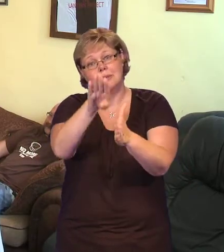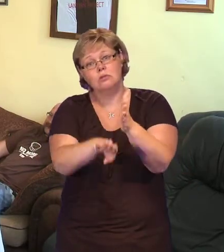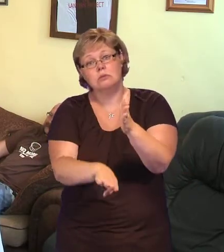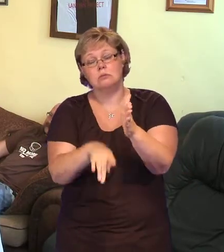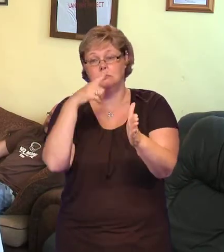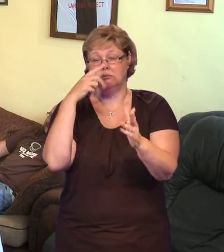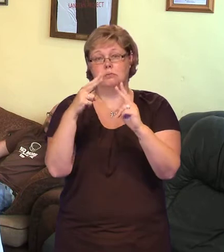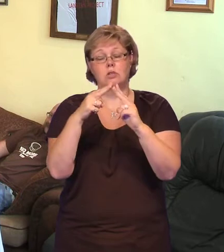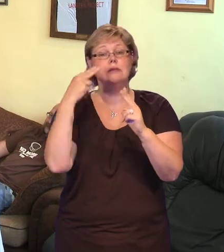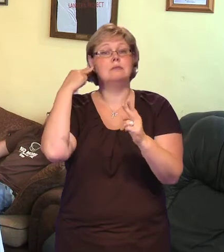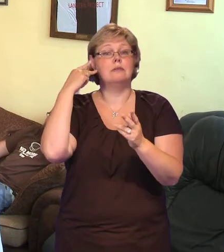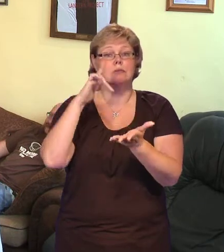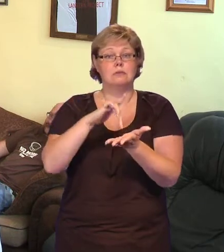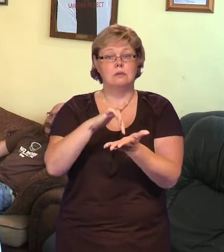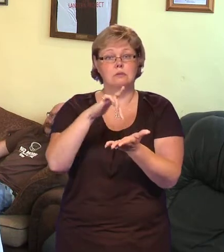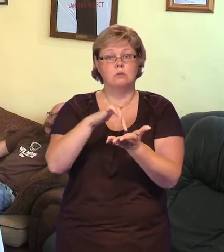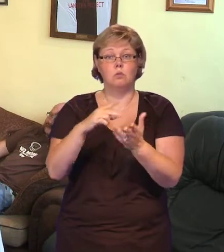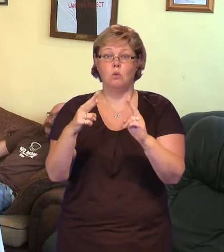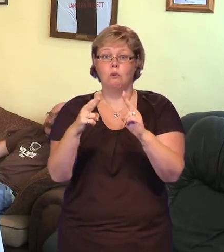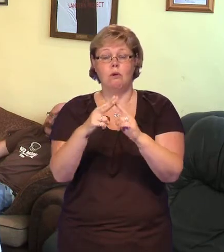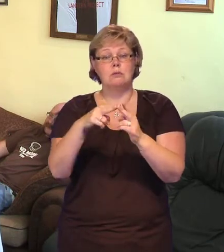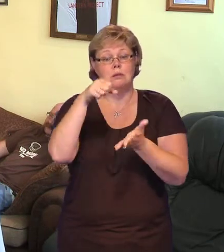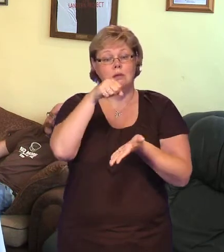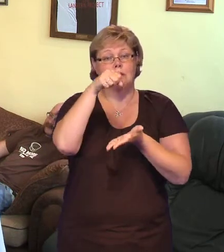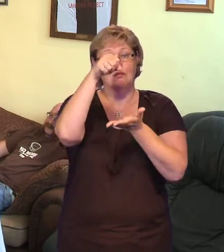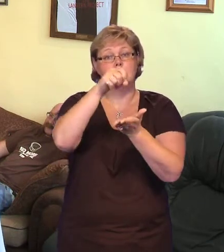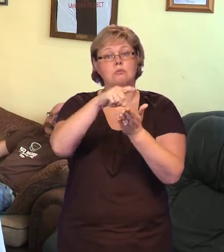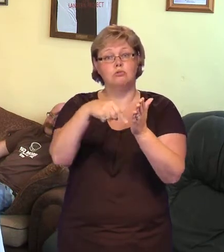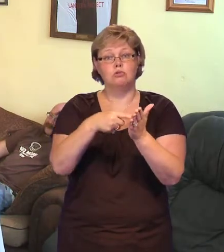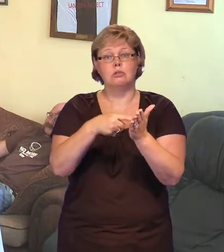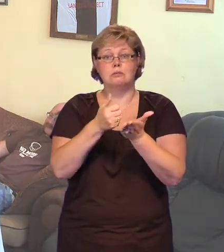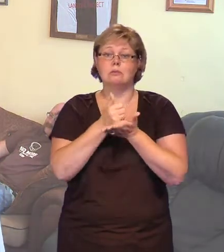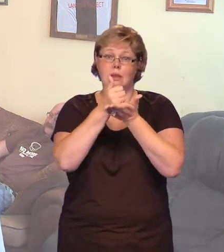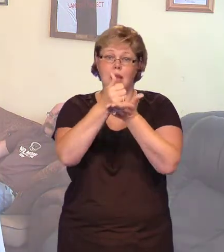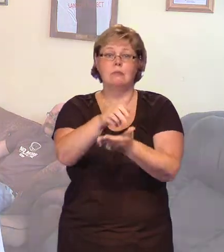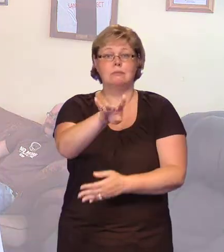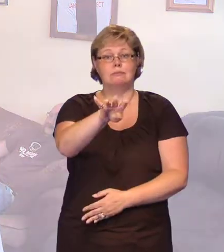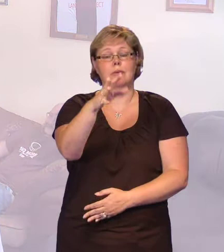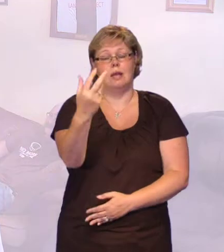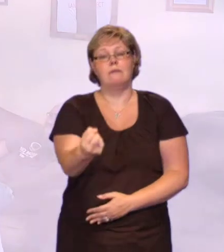contact your Deaf Centre or contact the Lantern Project and we will help you.